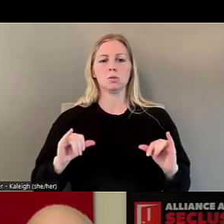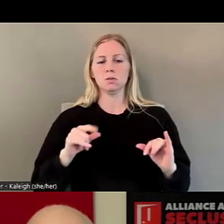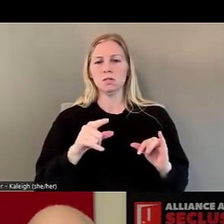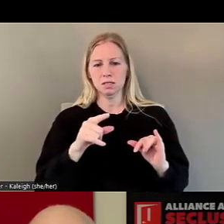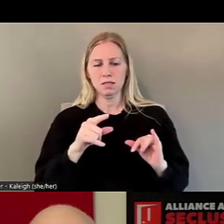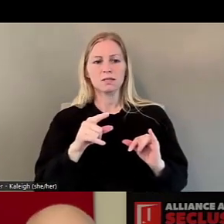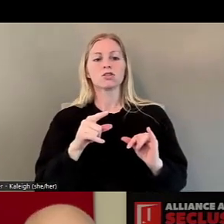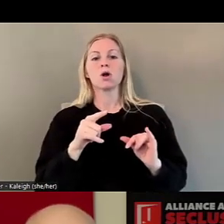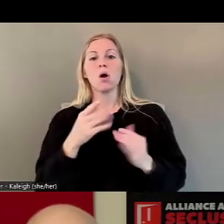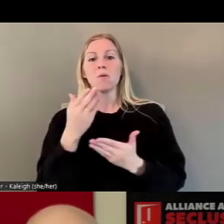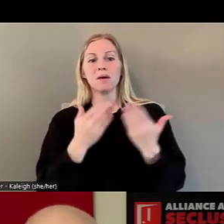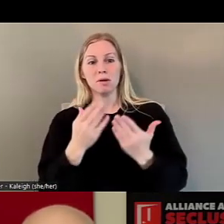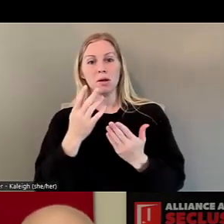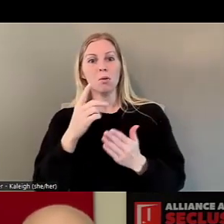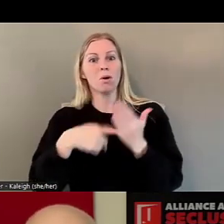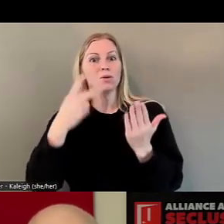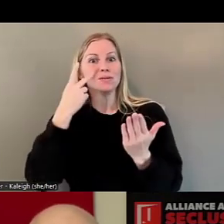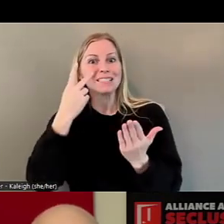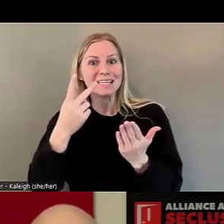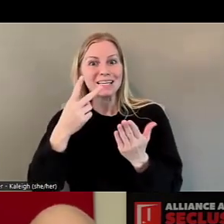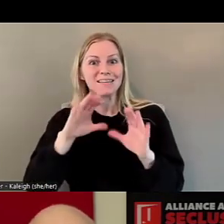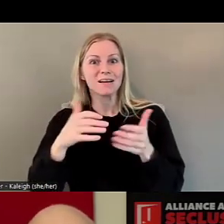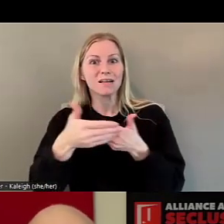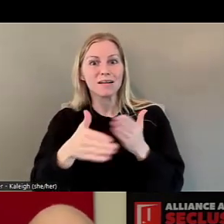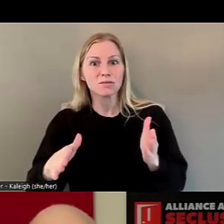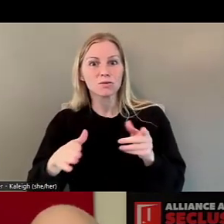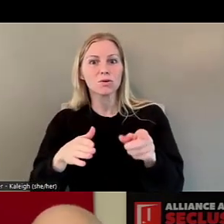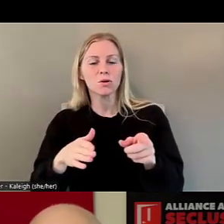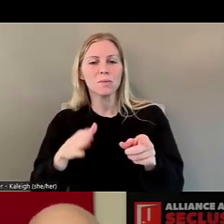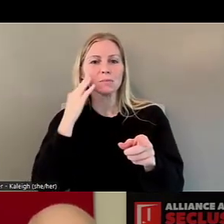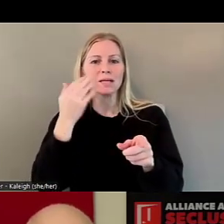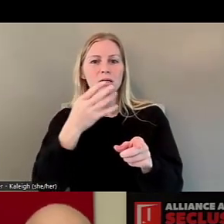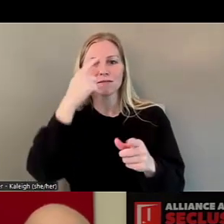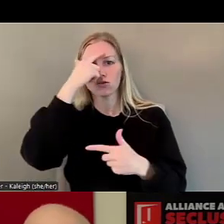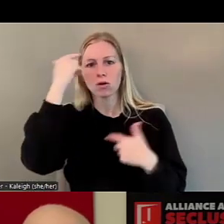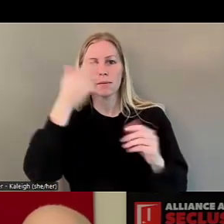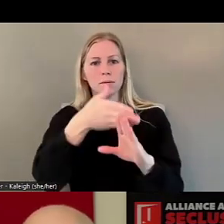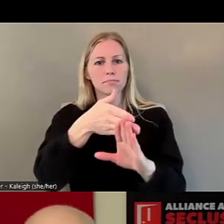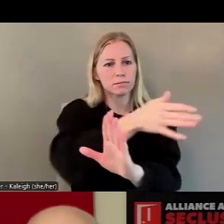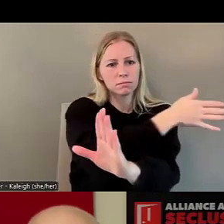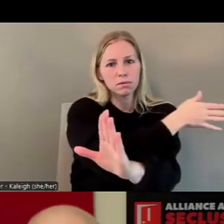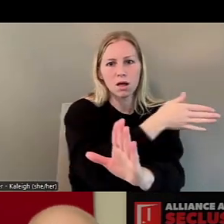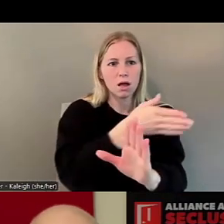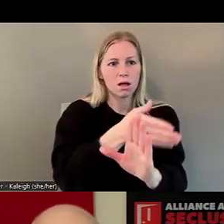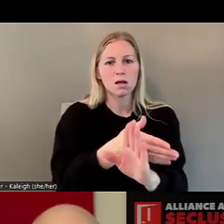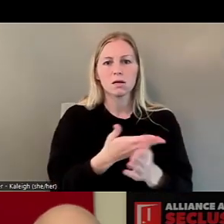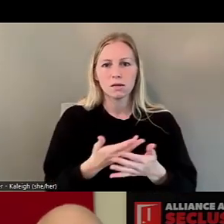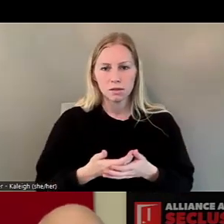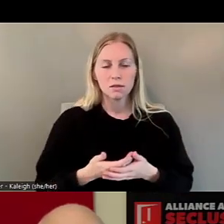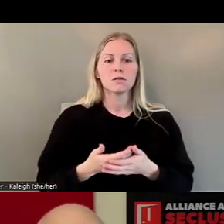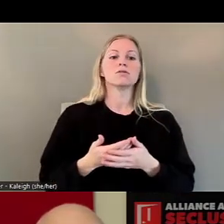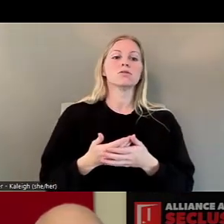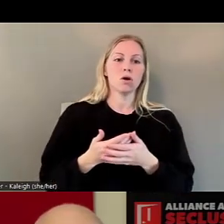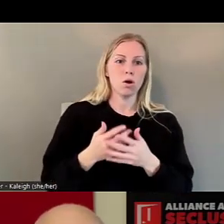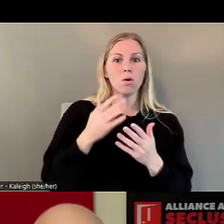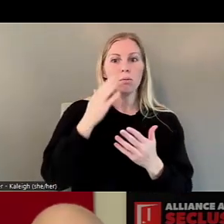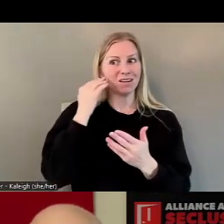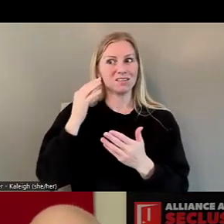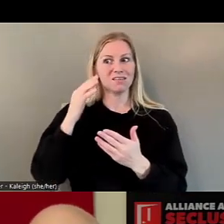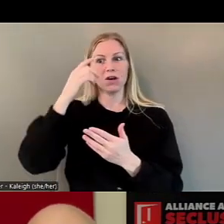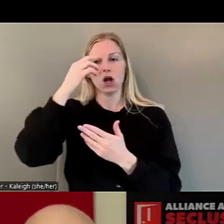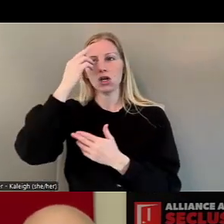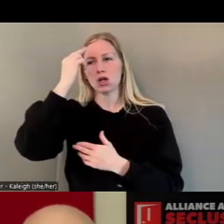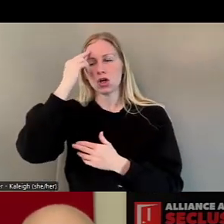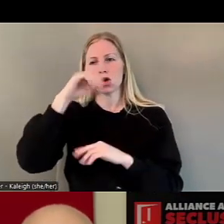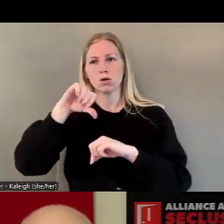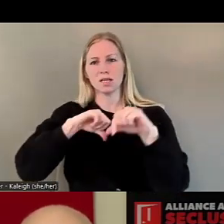upstream. And by adopting trauma-informed practices and neuroscience-informed approaches, we can really better